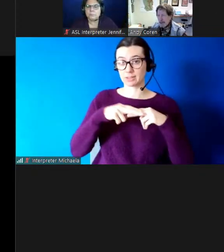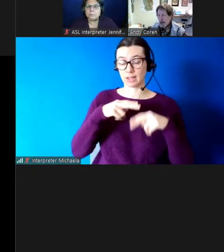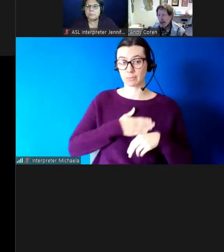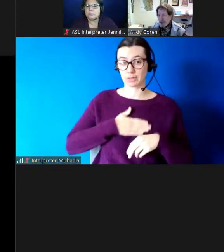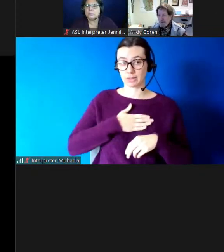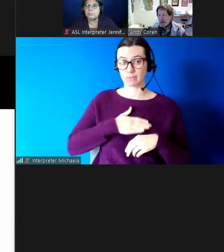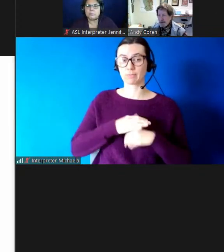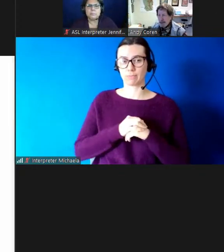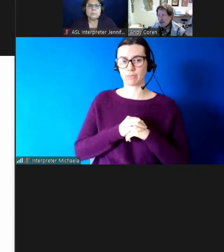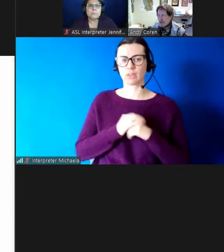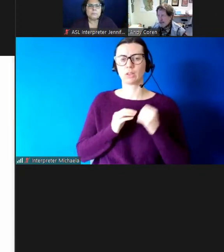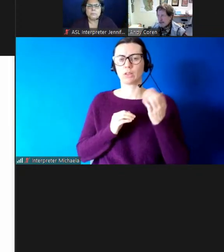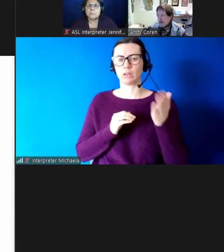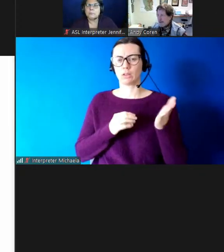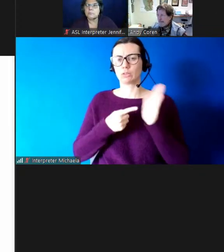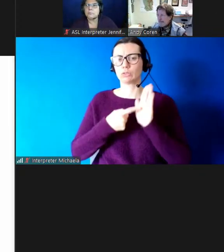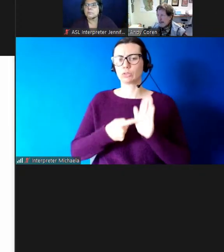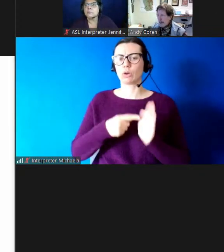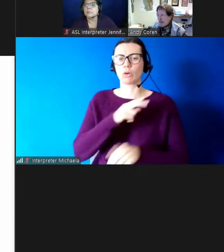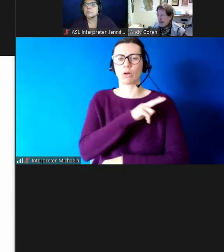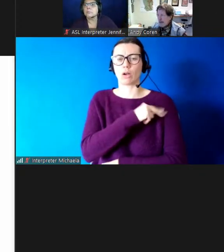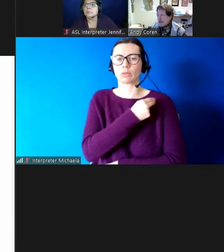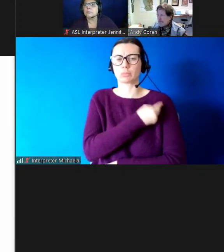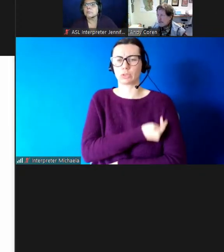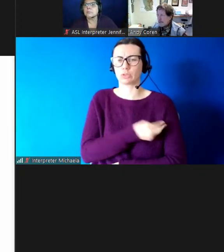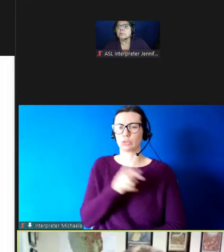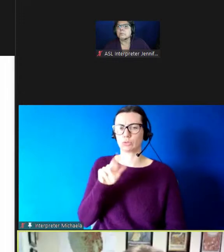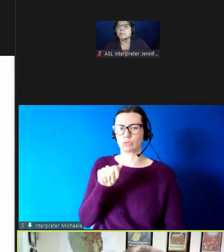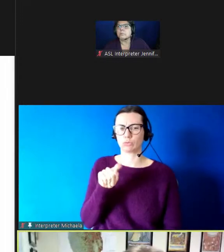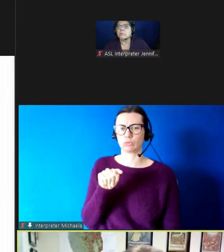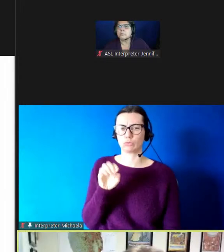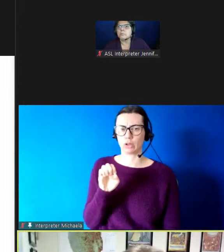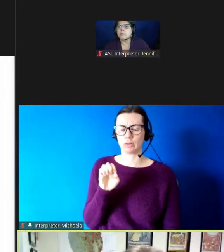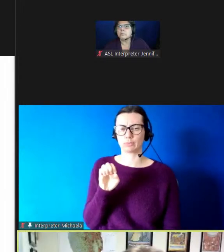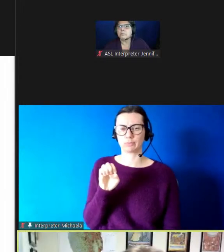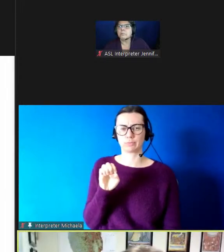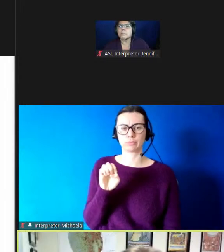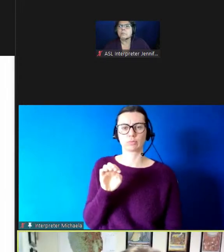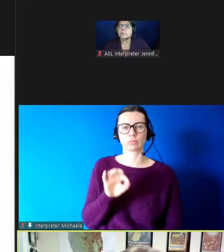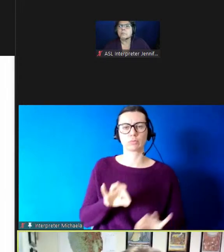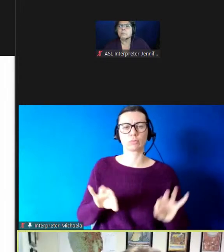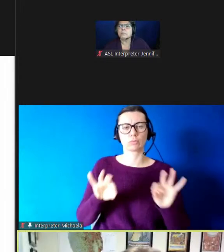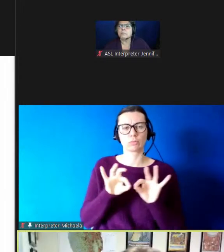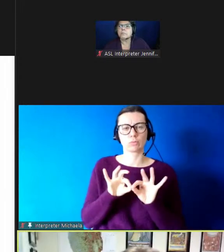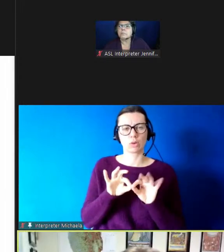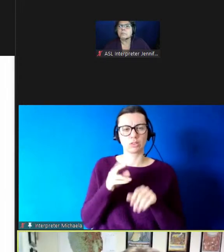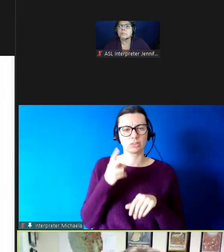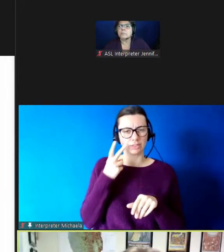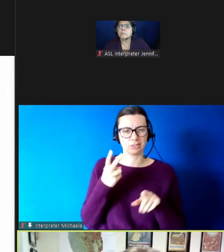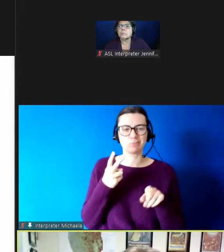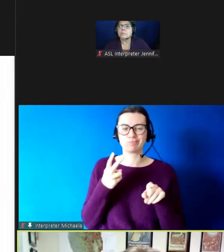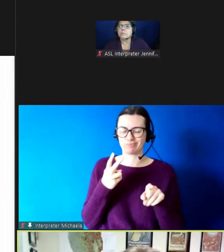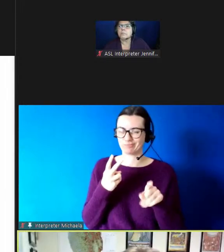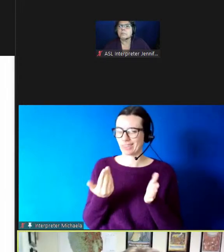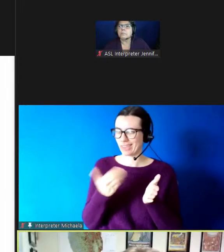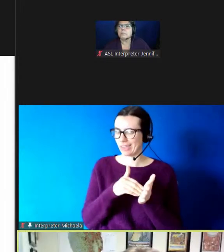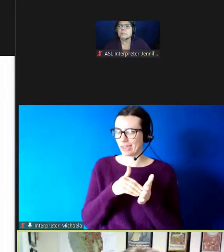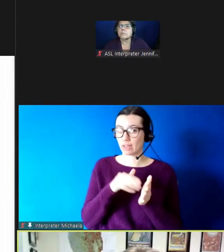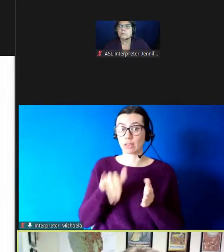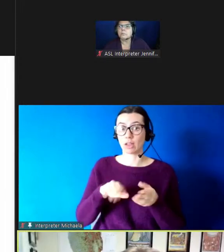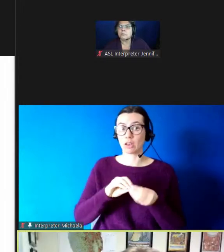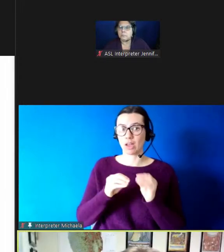the hospitalization rate. And it's important to see that, again, this number has